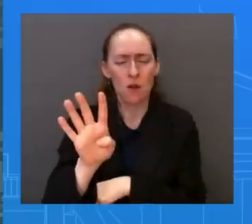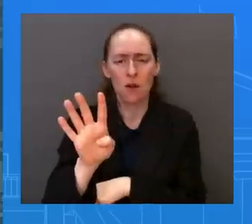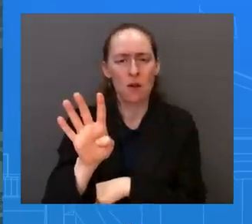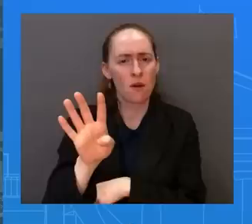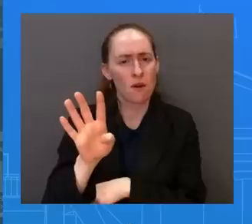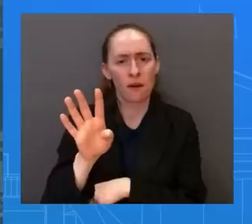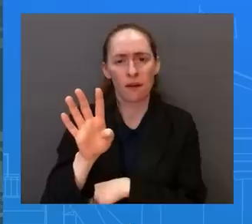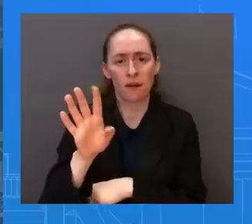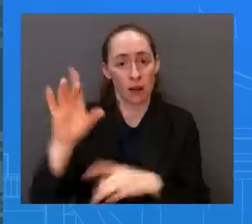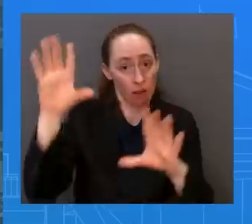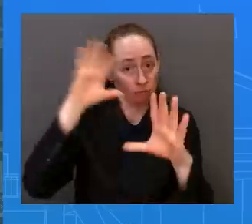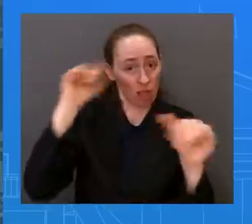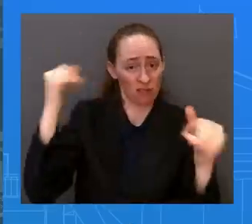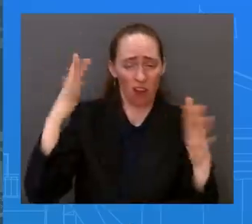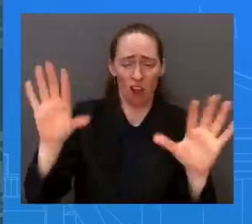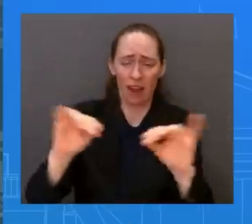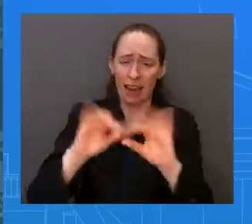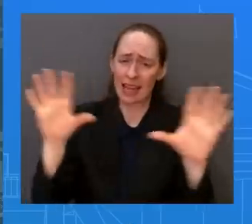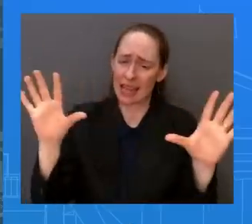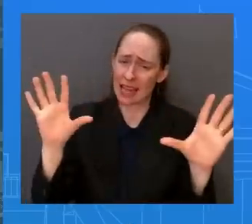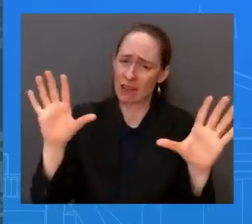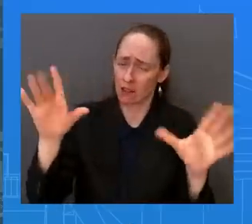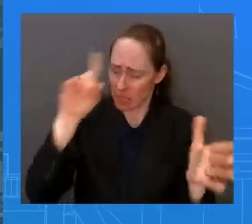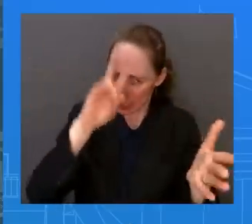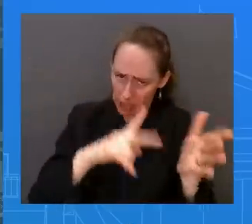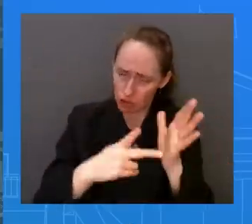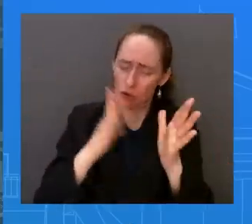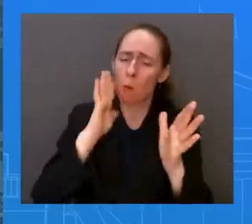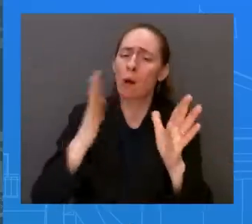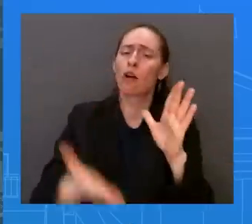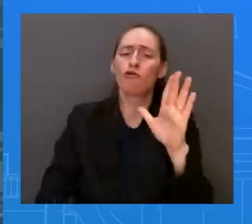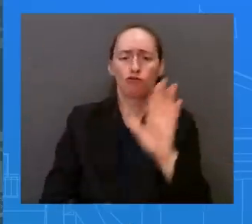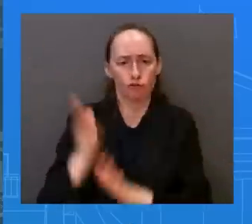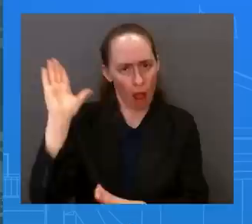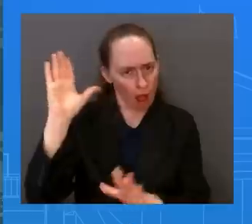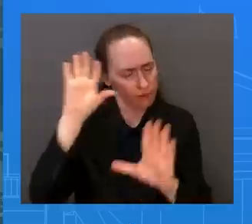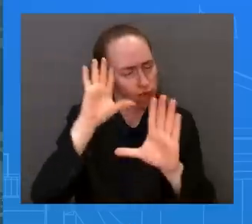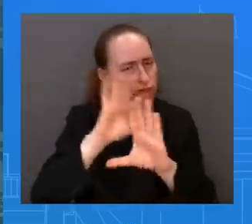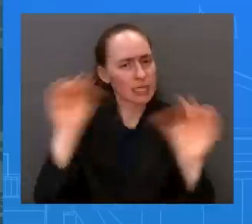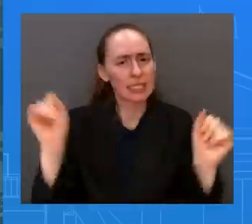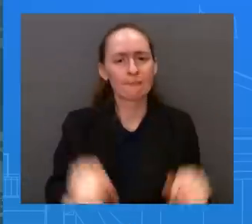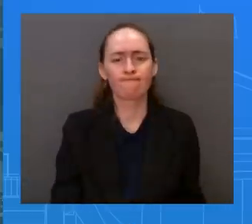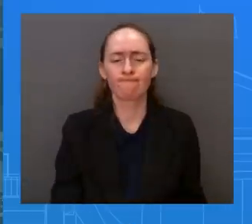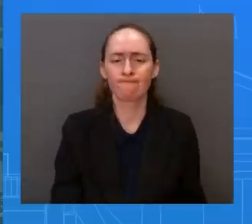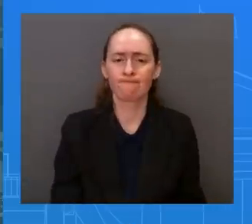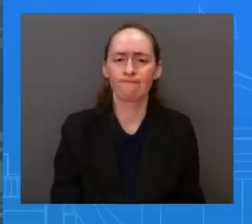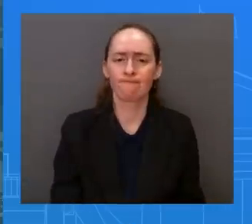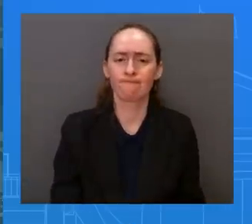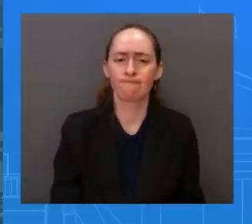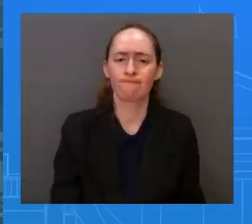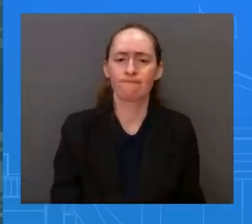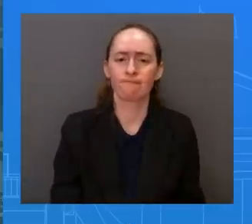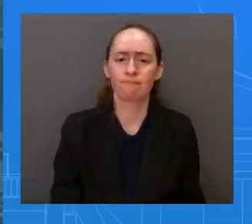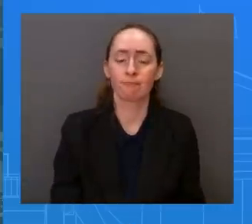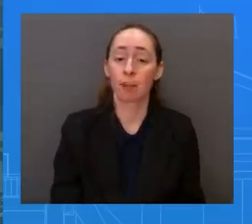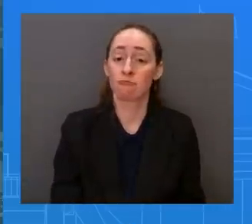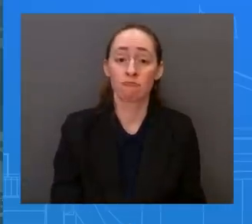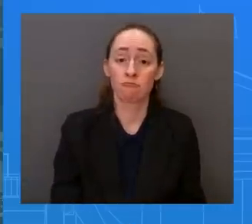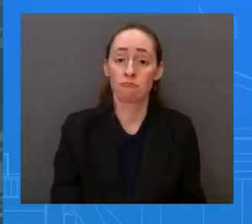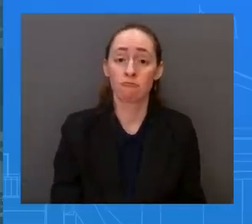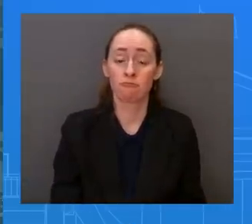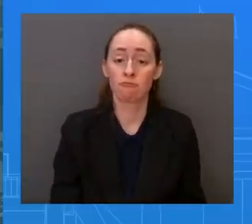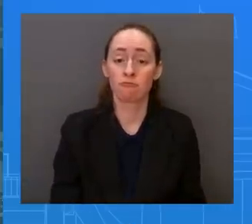run. I think the way that we should look at this is what we saw from the midterms, right? I think that's a really